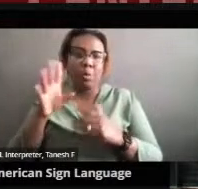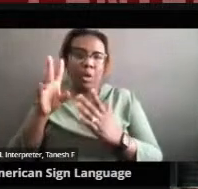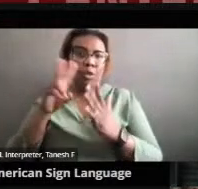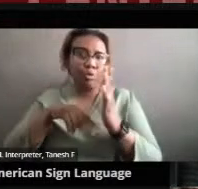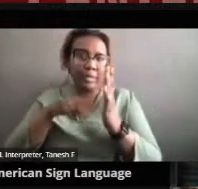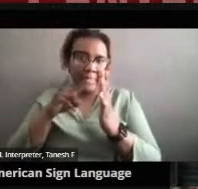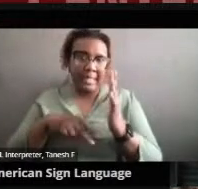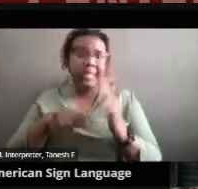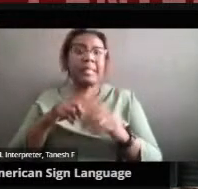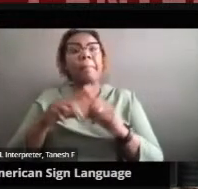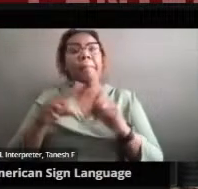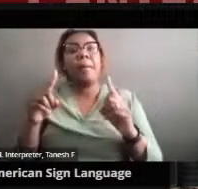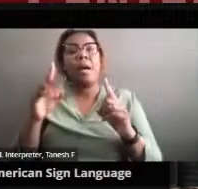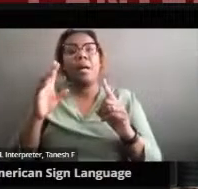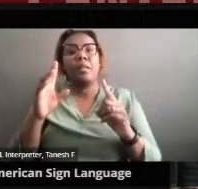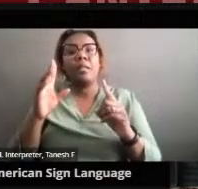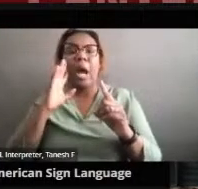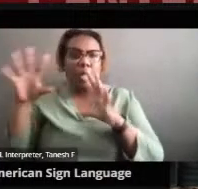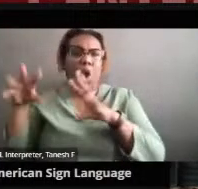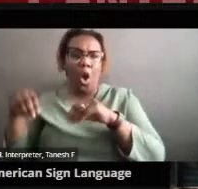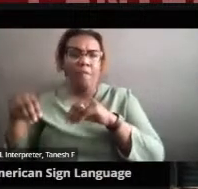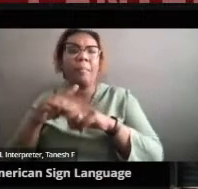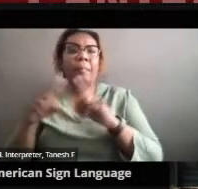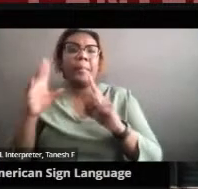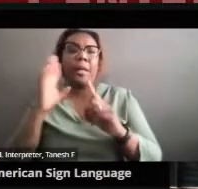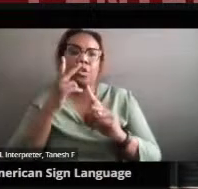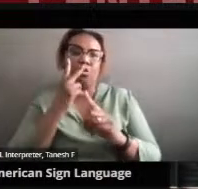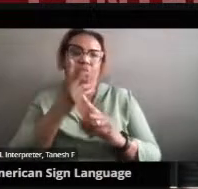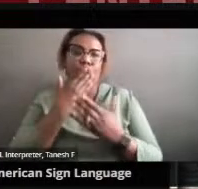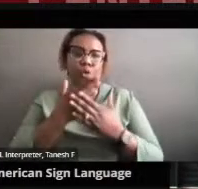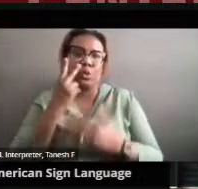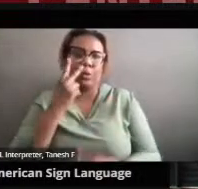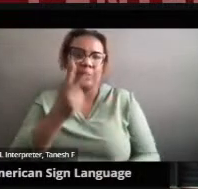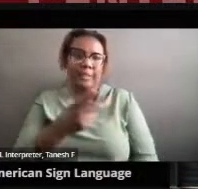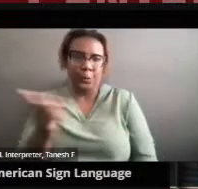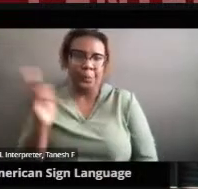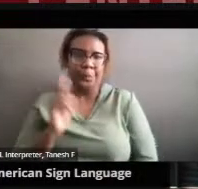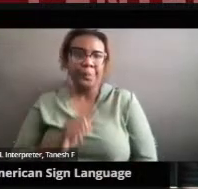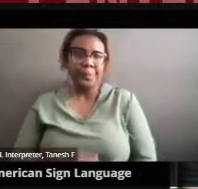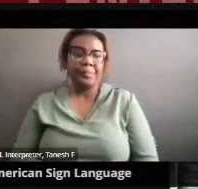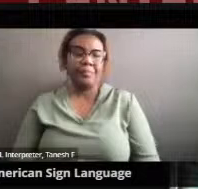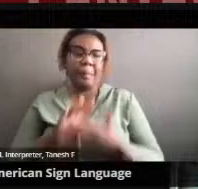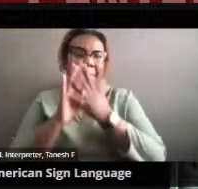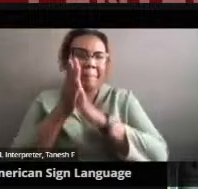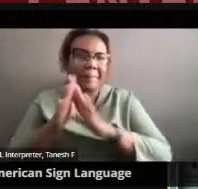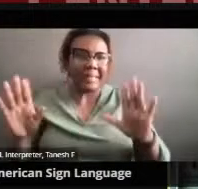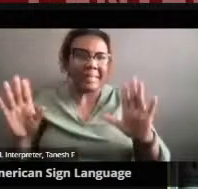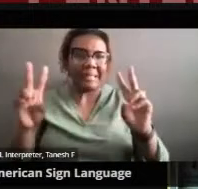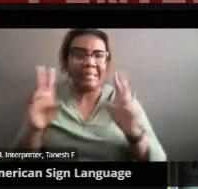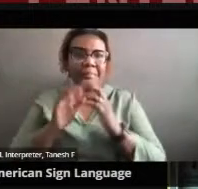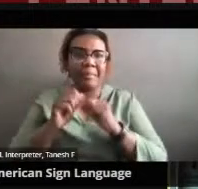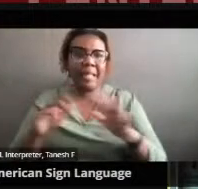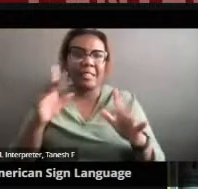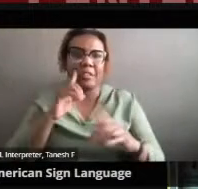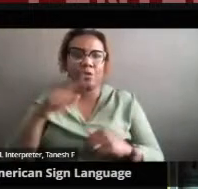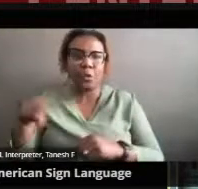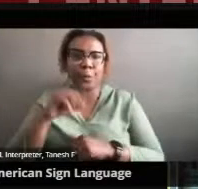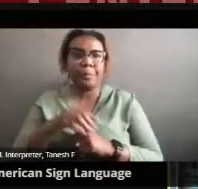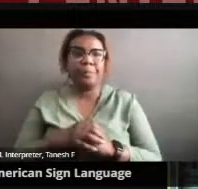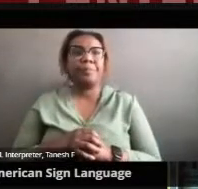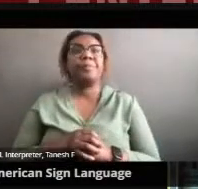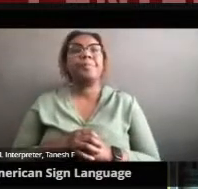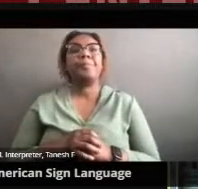and peace and blessings. Good to be here with you all. The story of